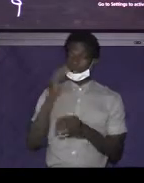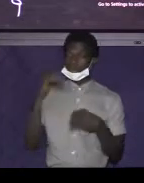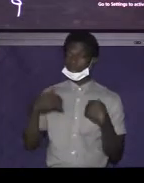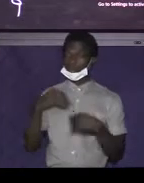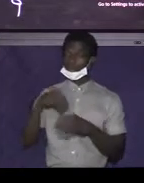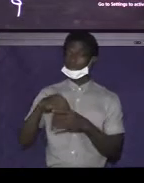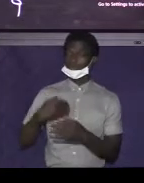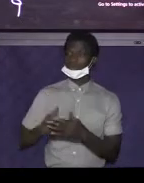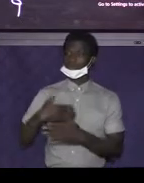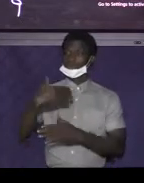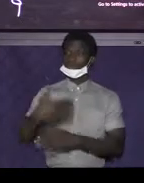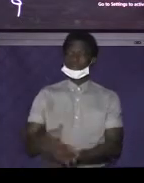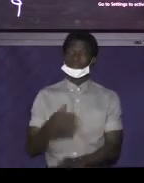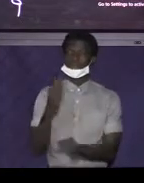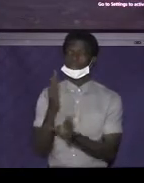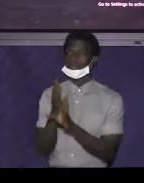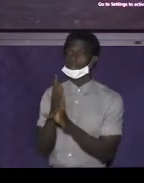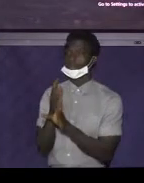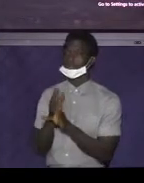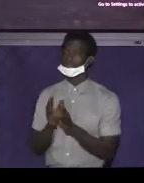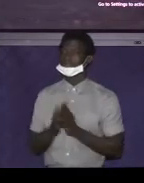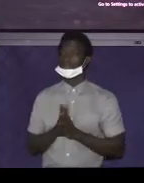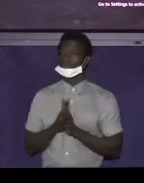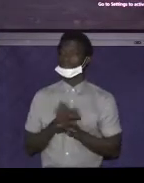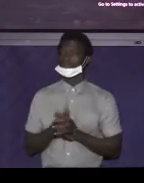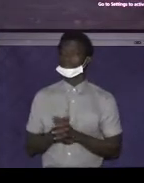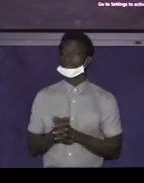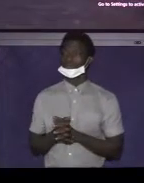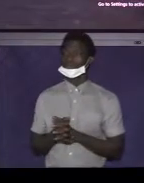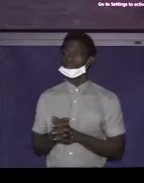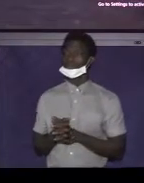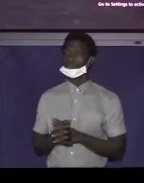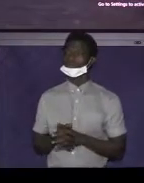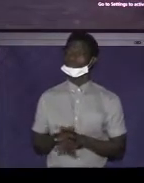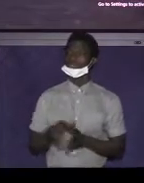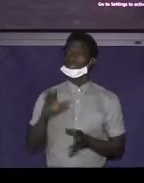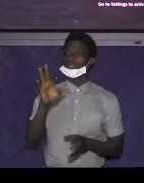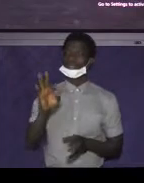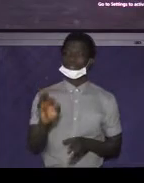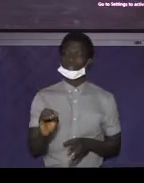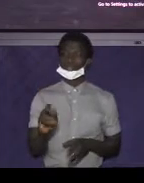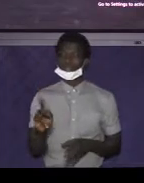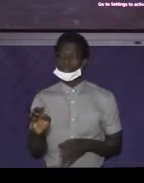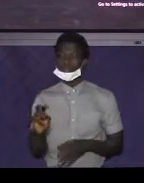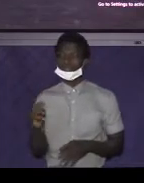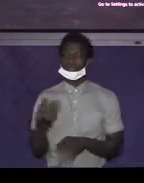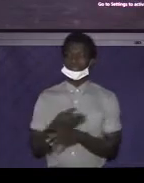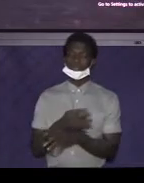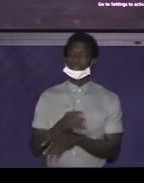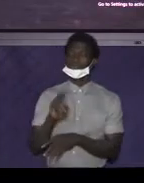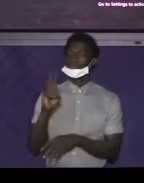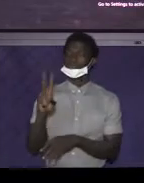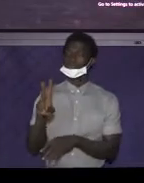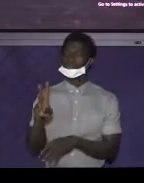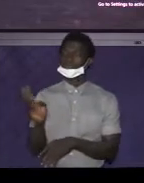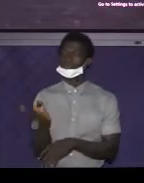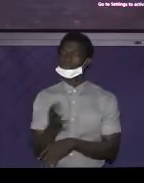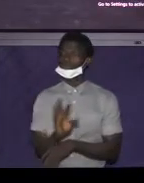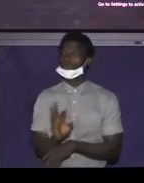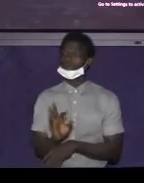next line. 90 times 2 over 9, let's see. Of course, it's 90 kilometers times 2 over 9 hours.